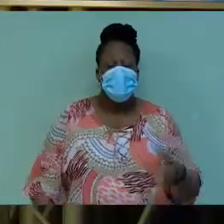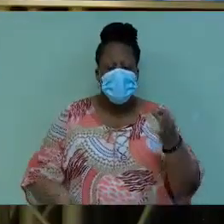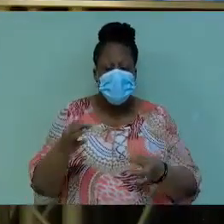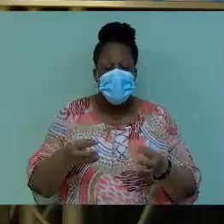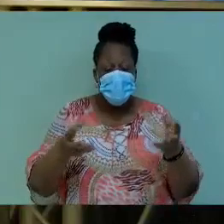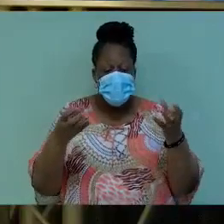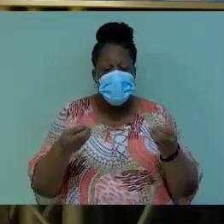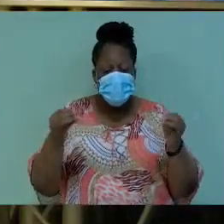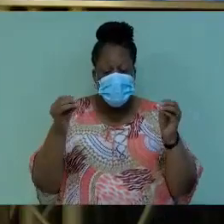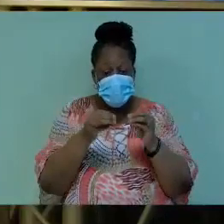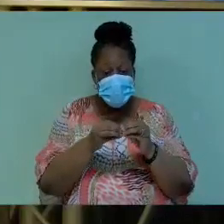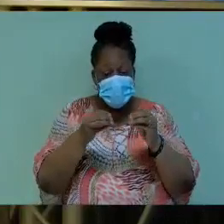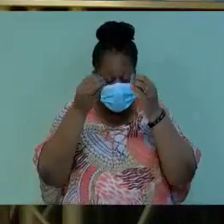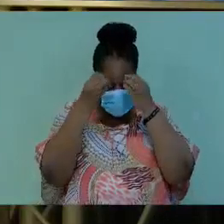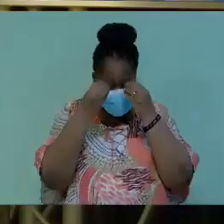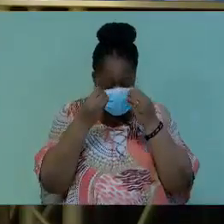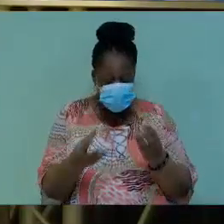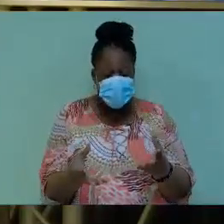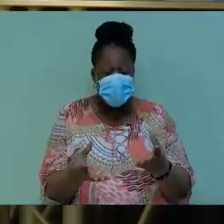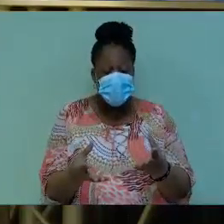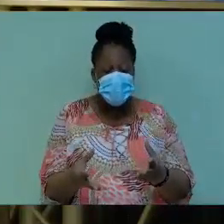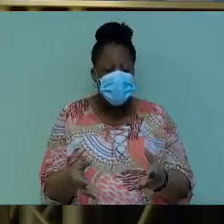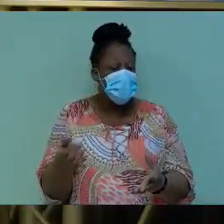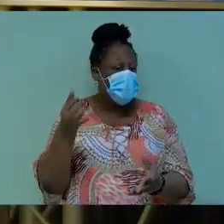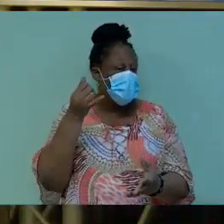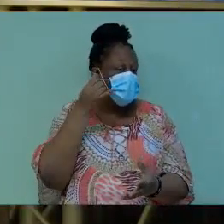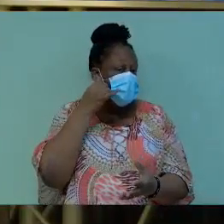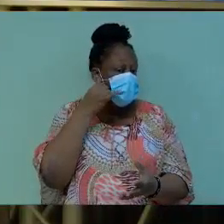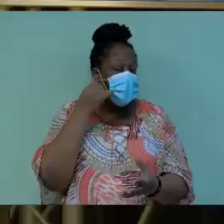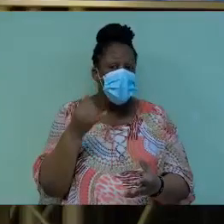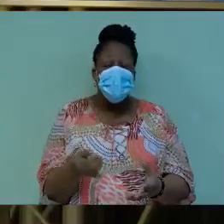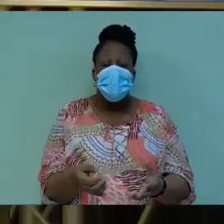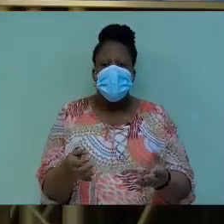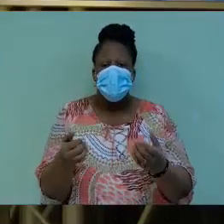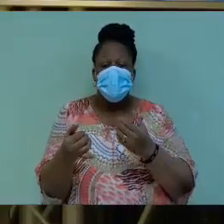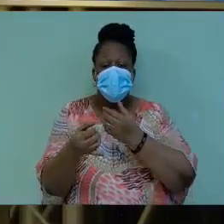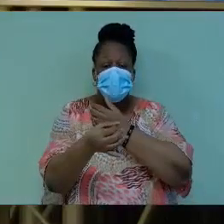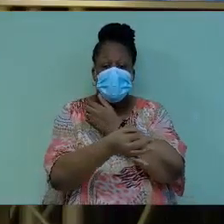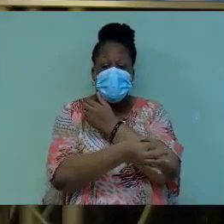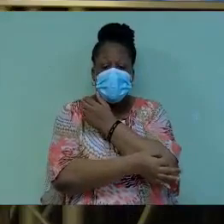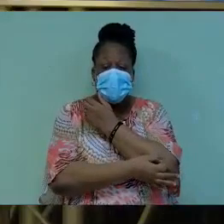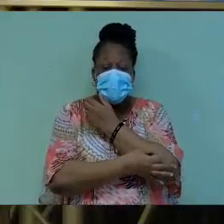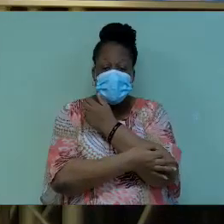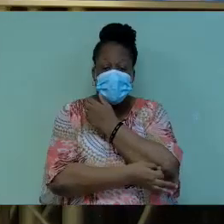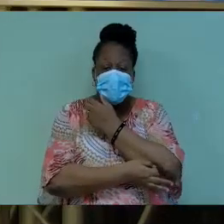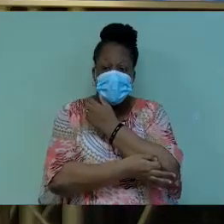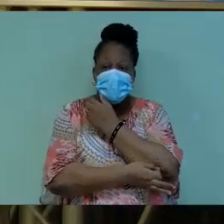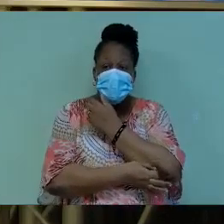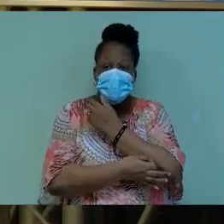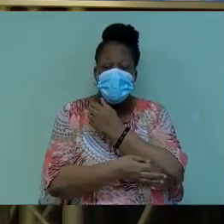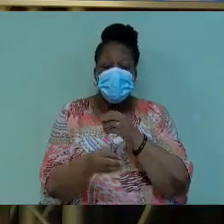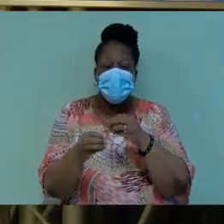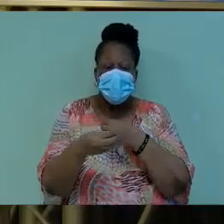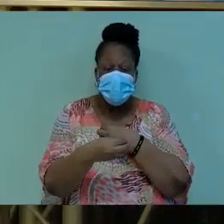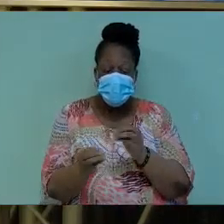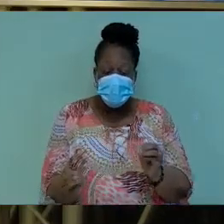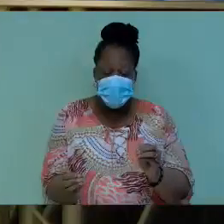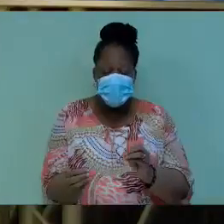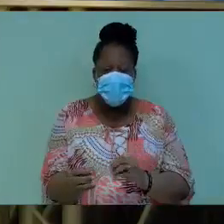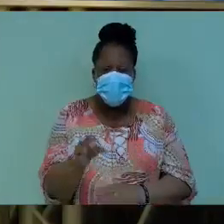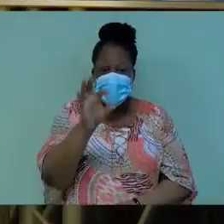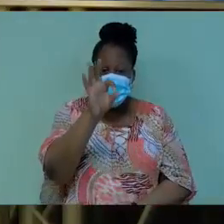to contact the Office of the Foreign Affairs, Ms. Kebas. You could also contact